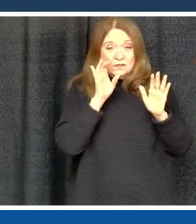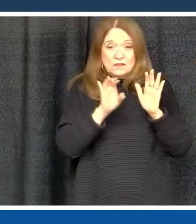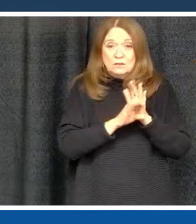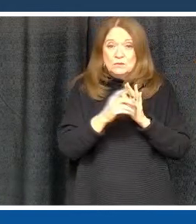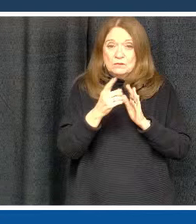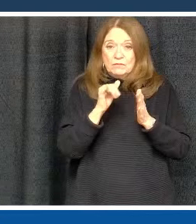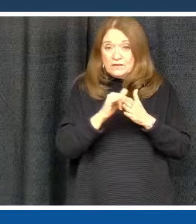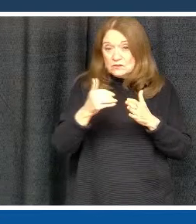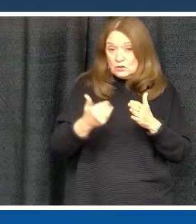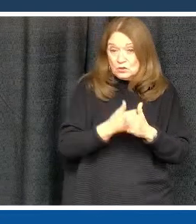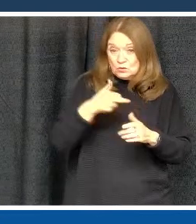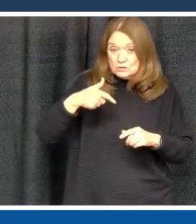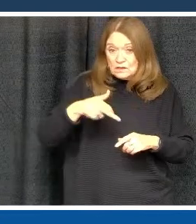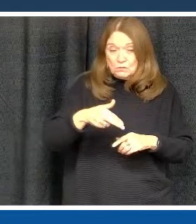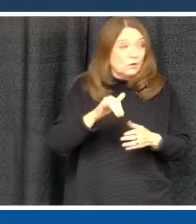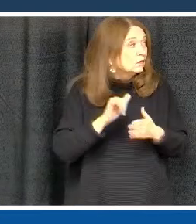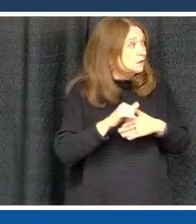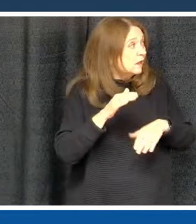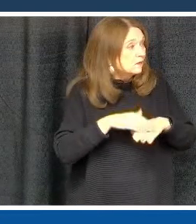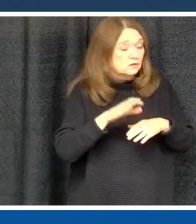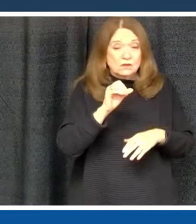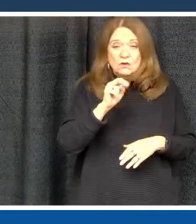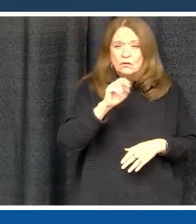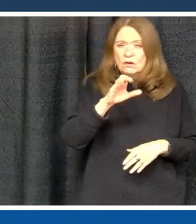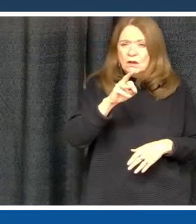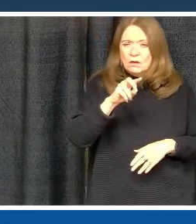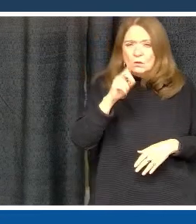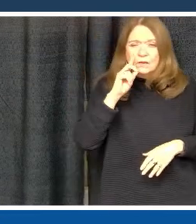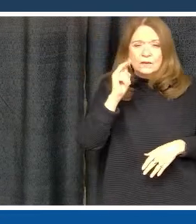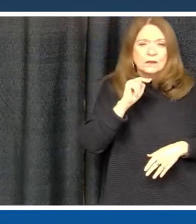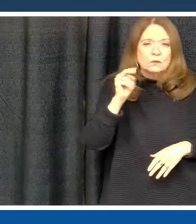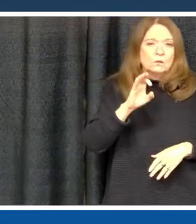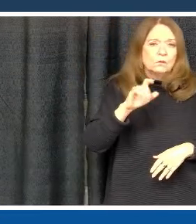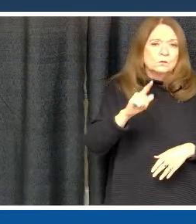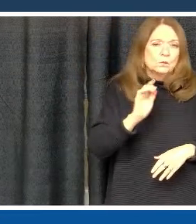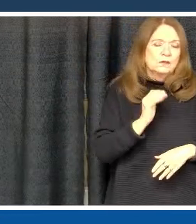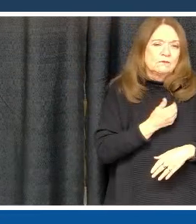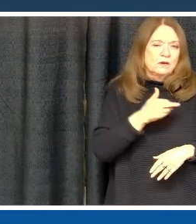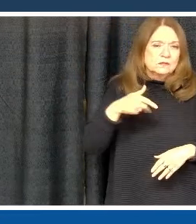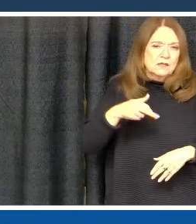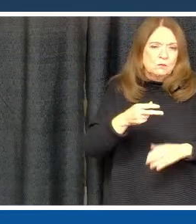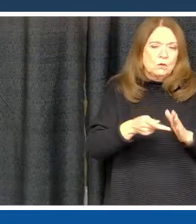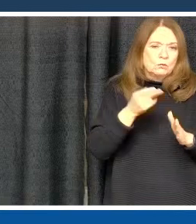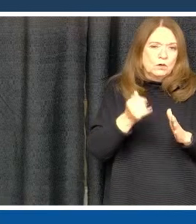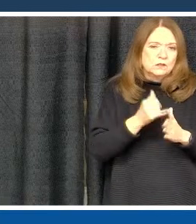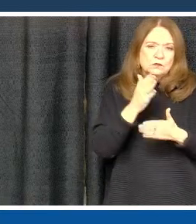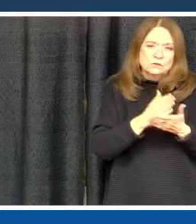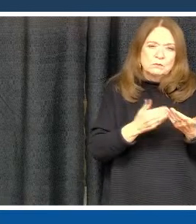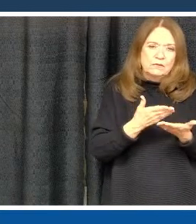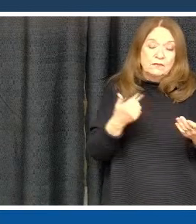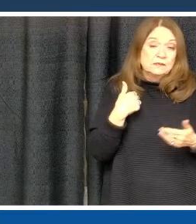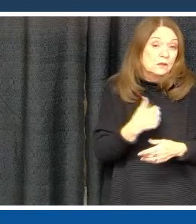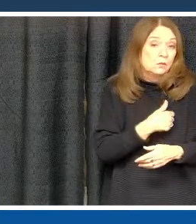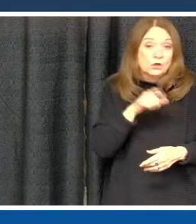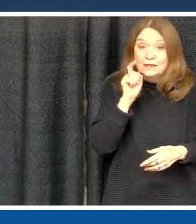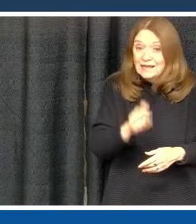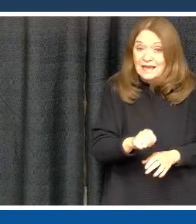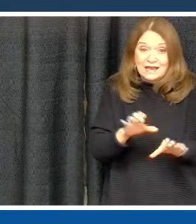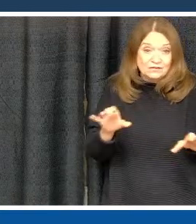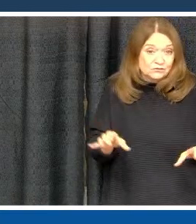is a new sidewalk. This is on Concord, I believe in North Clarksville. It was one of our sidewalk projects. So some of the things that we're going to have to